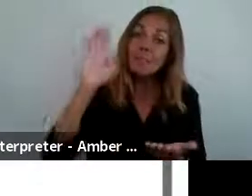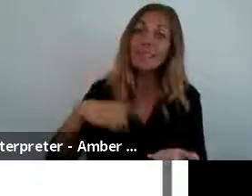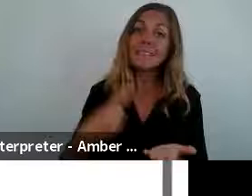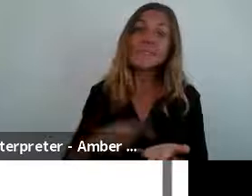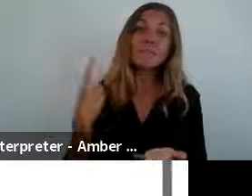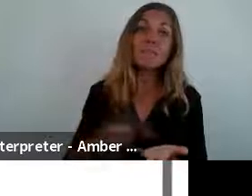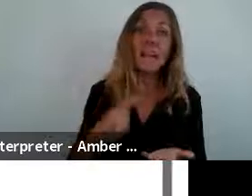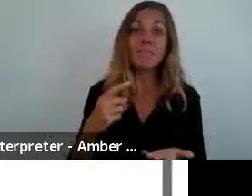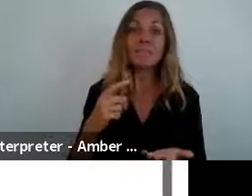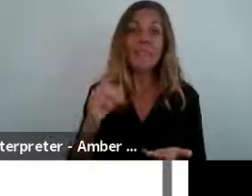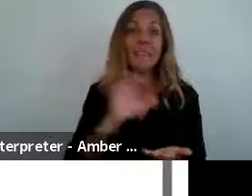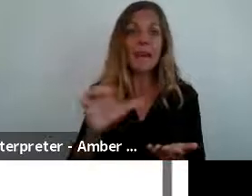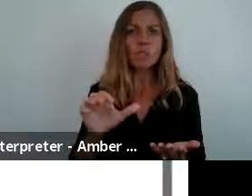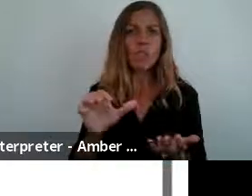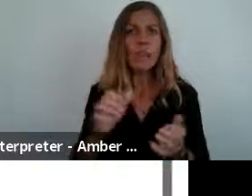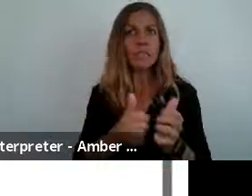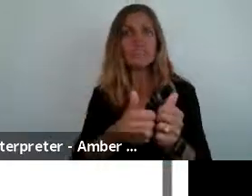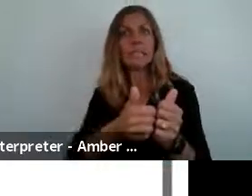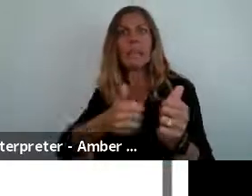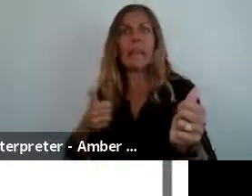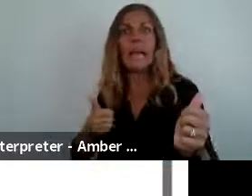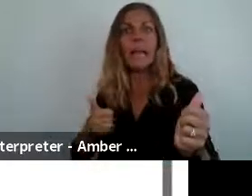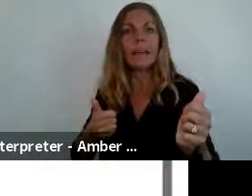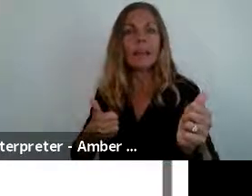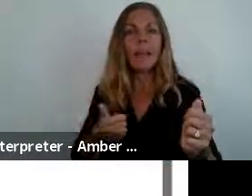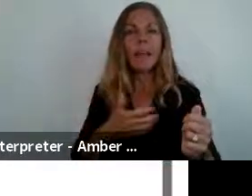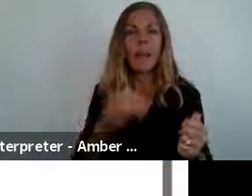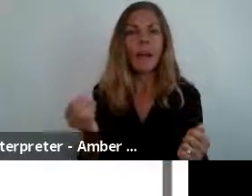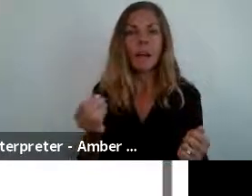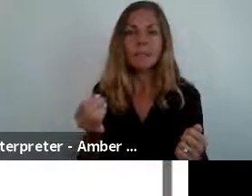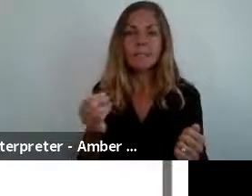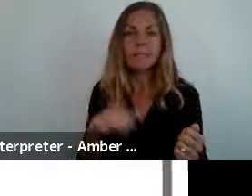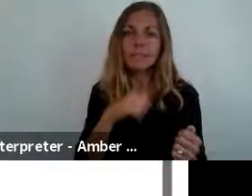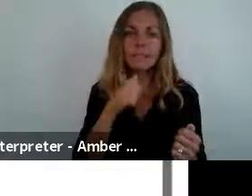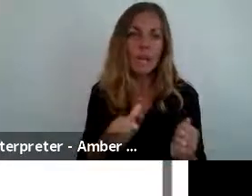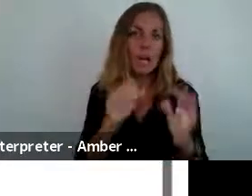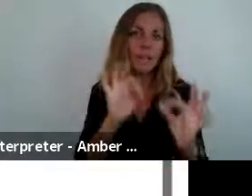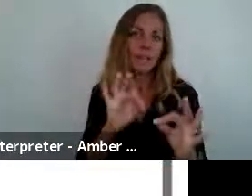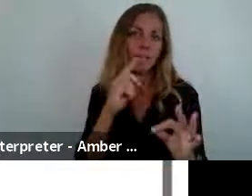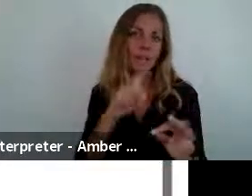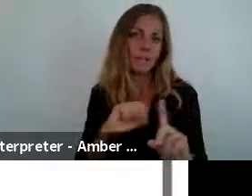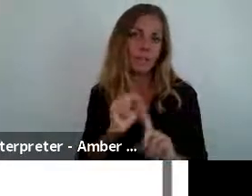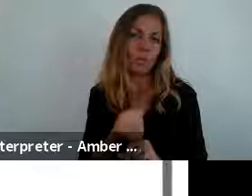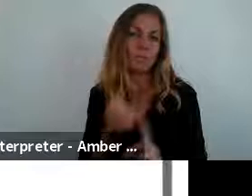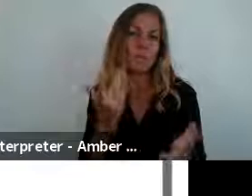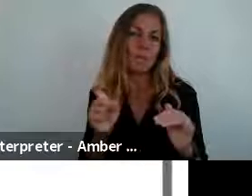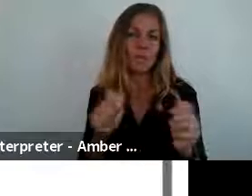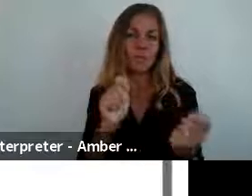is really delayed, and that's not going to be, you know, ideal for that situation, and you may need to tweak.